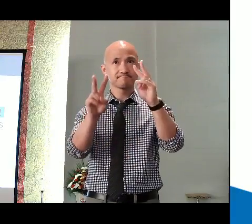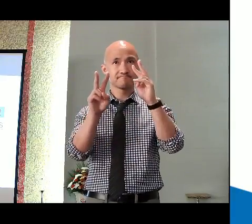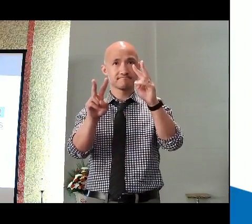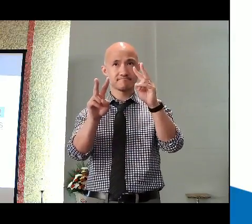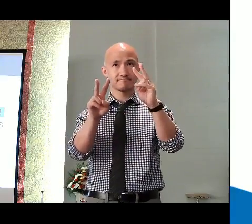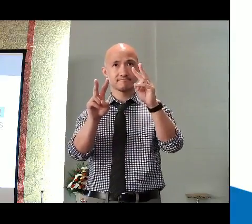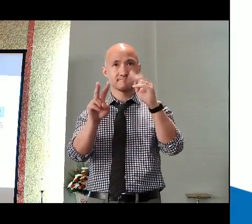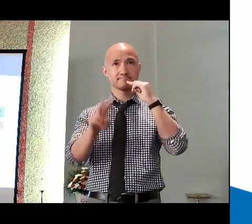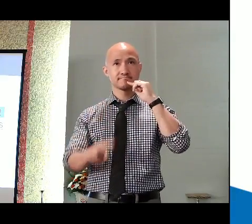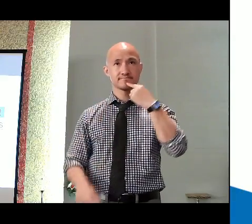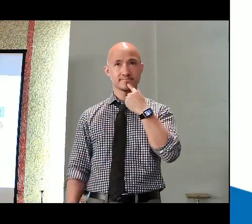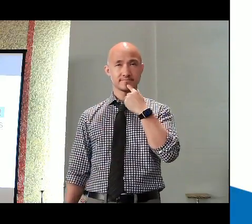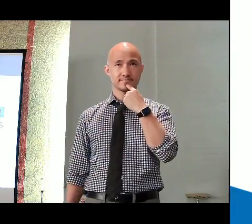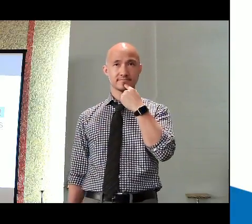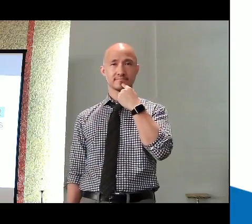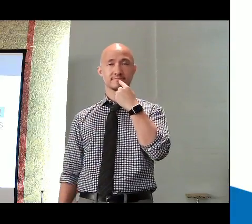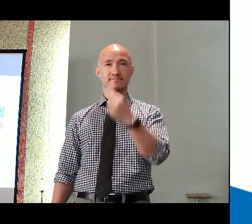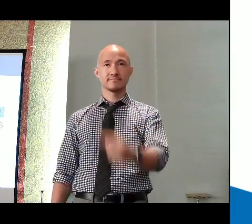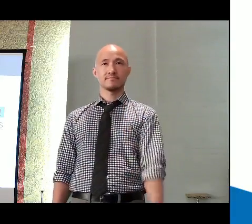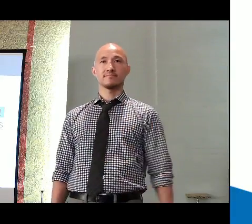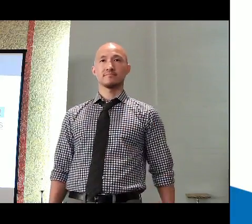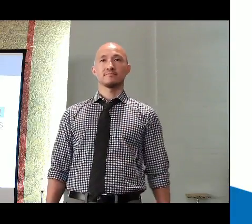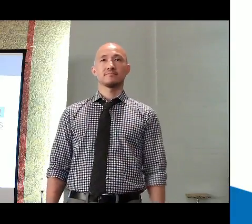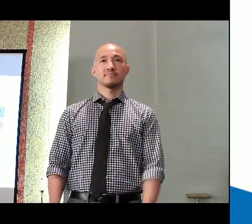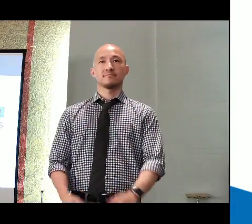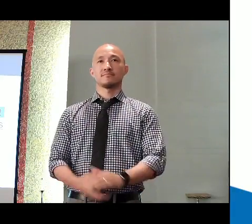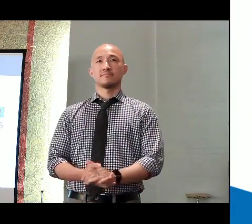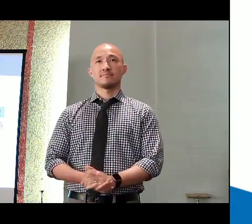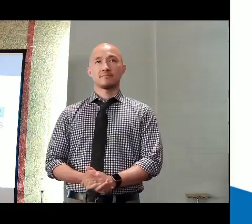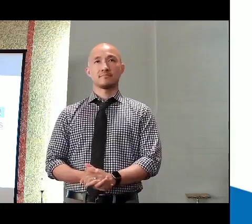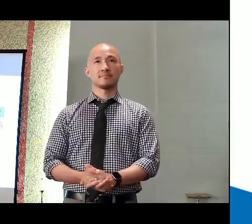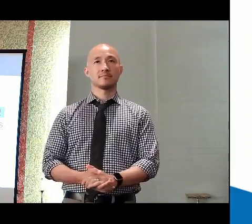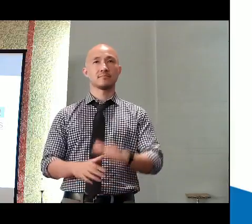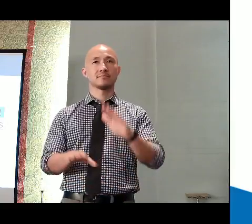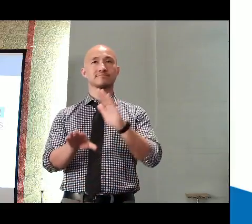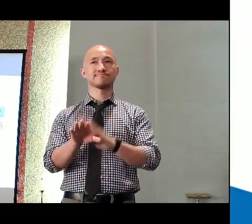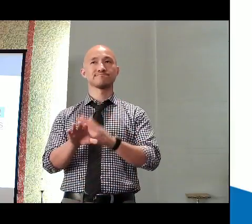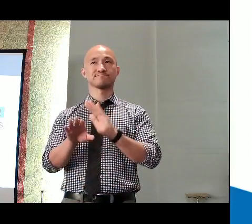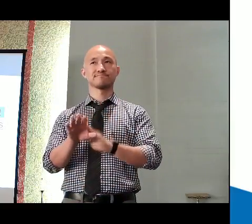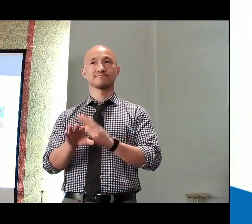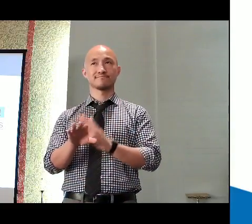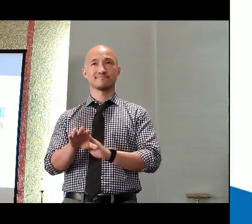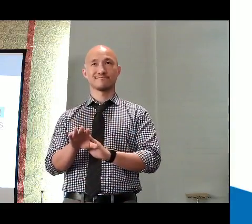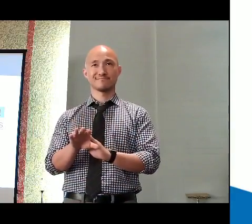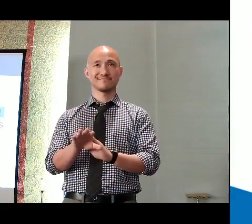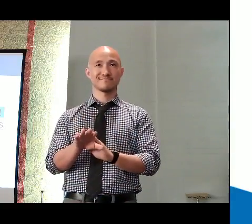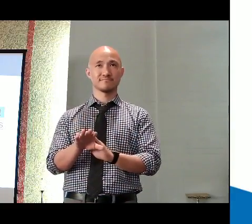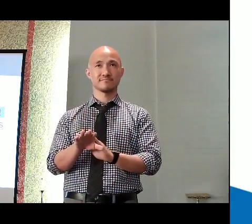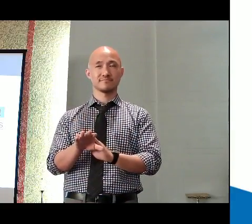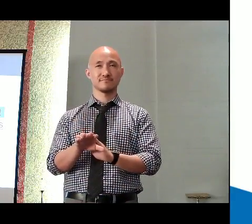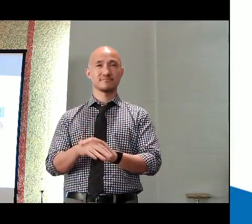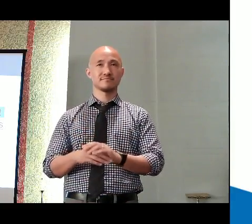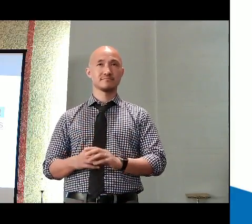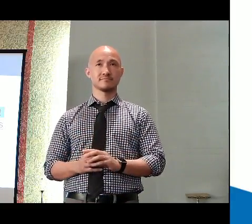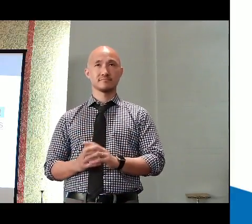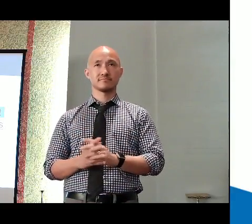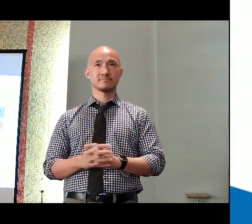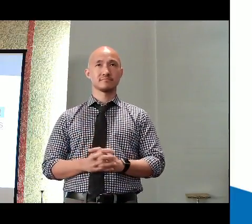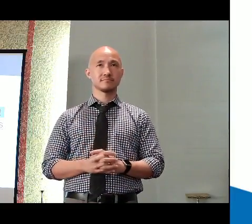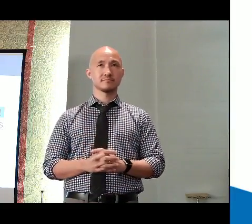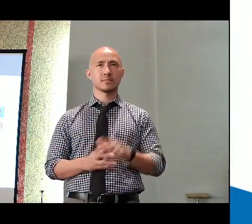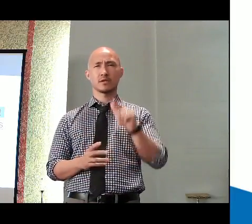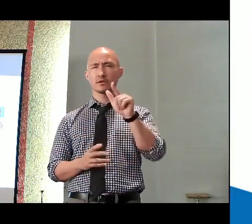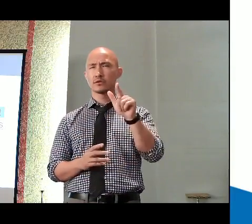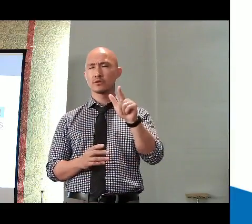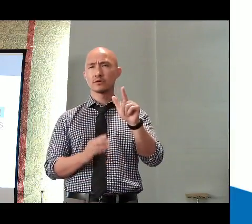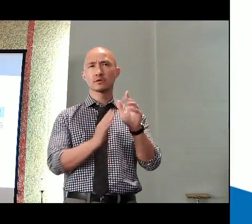with what God is expecting from you? Your eternal life is at stake. Are you as thoughtful? Are you as